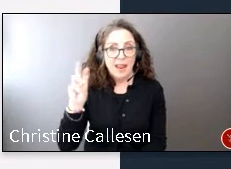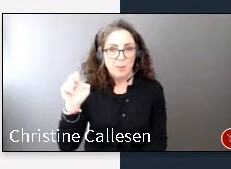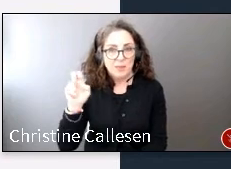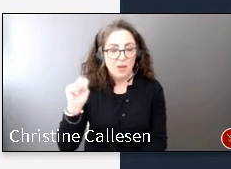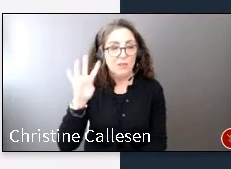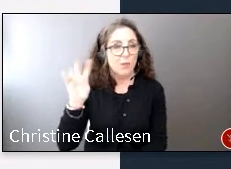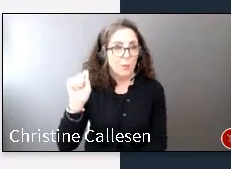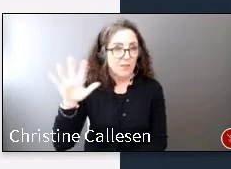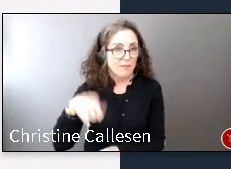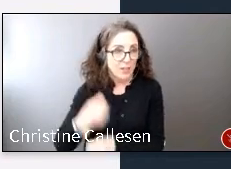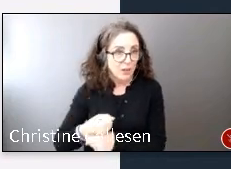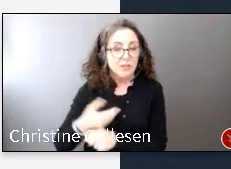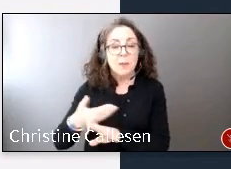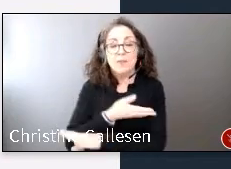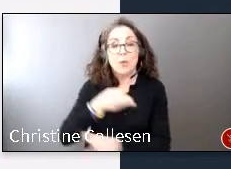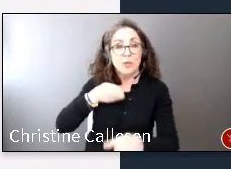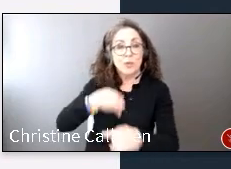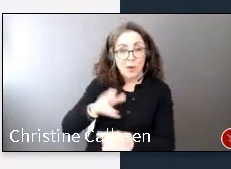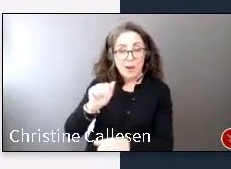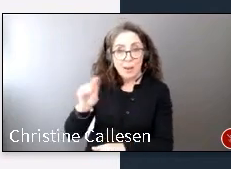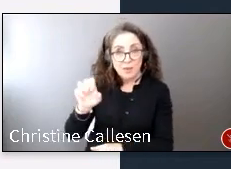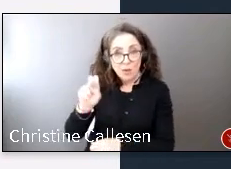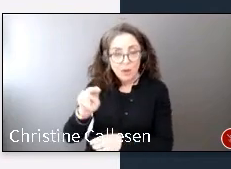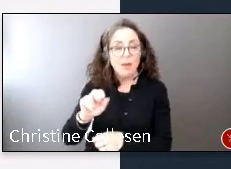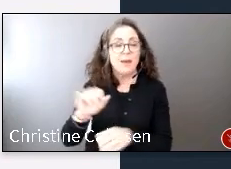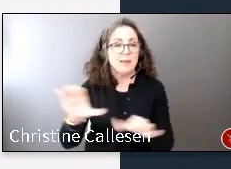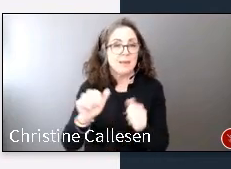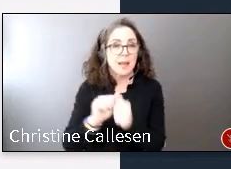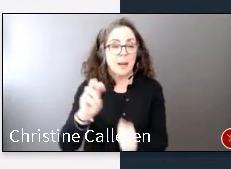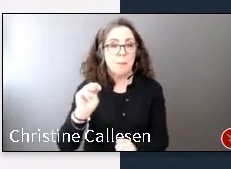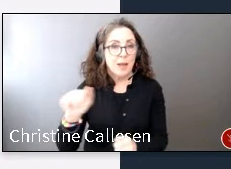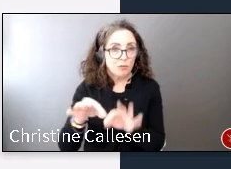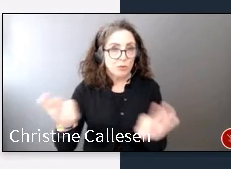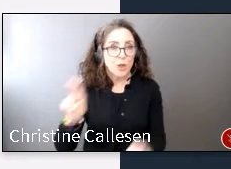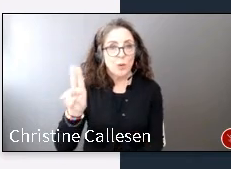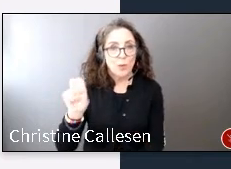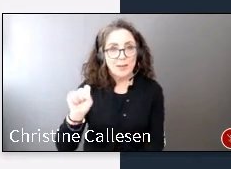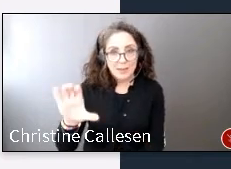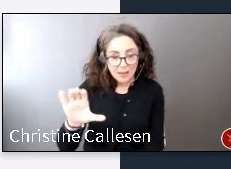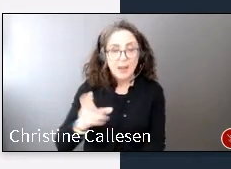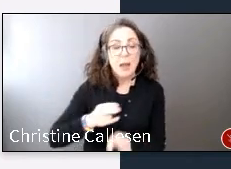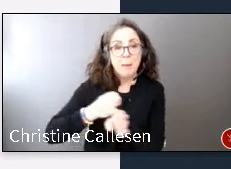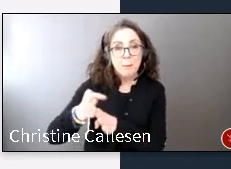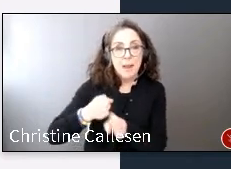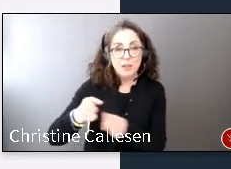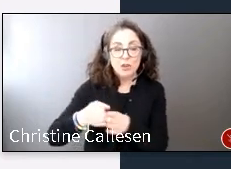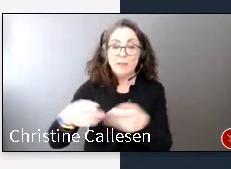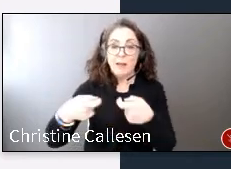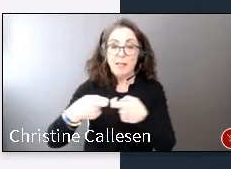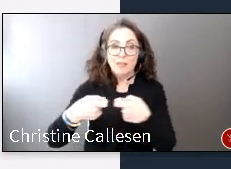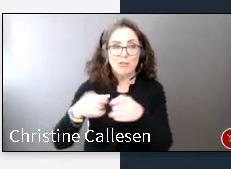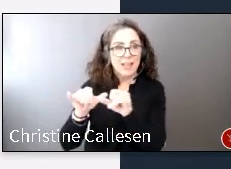years. Before joining Amazon, I did my master's in USC, majored in electrical